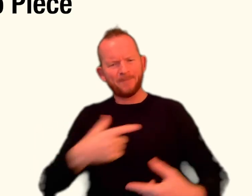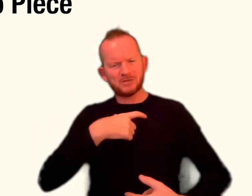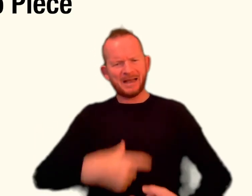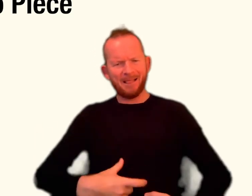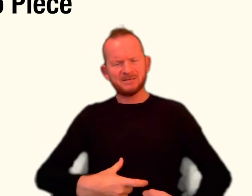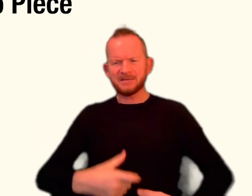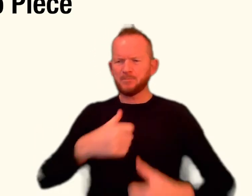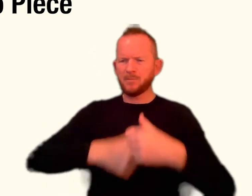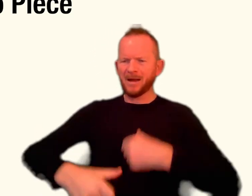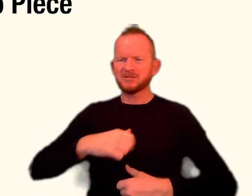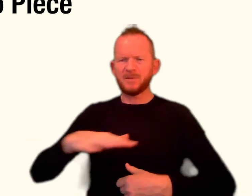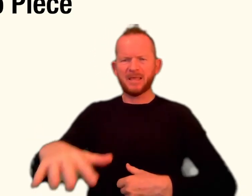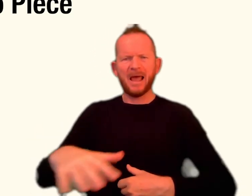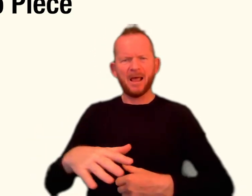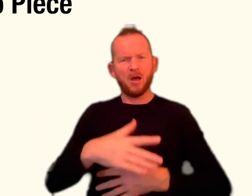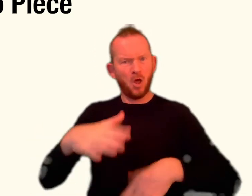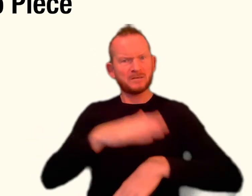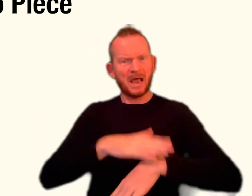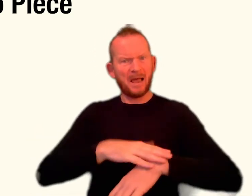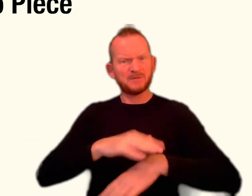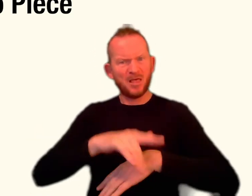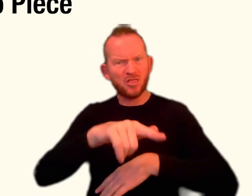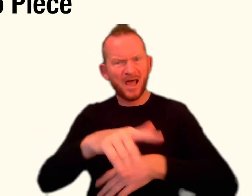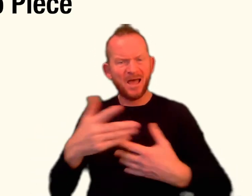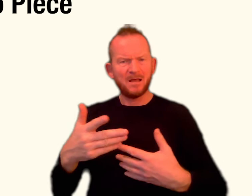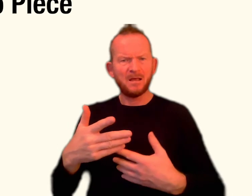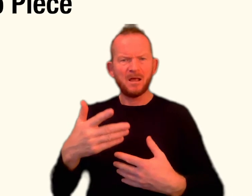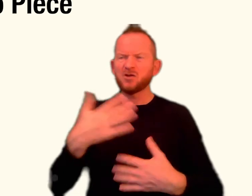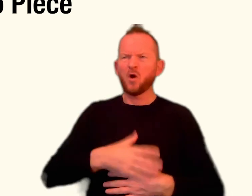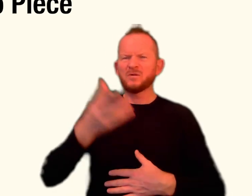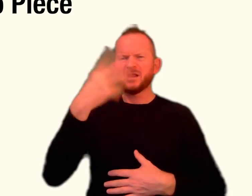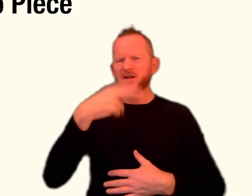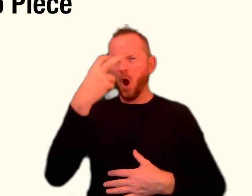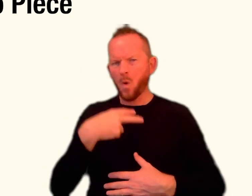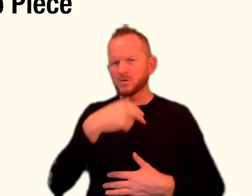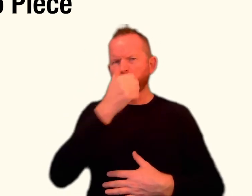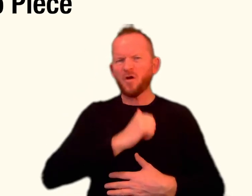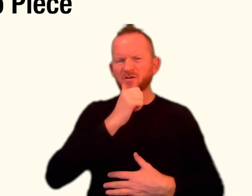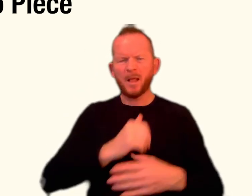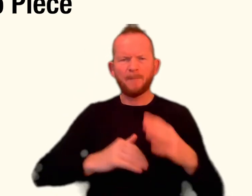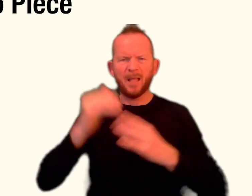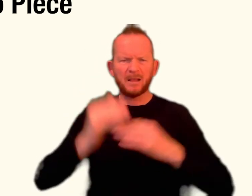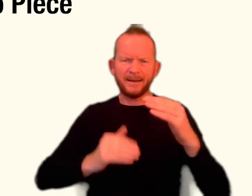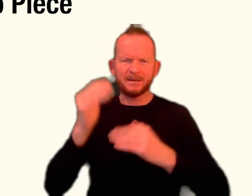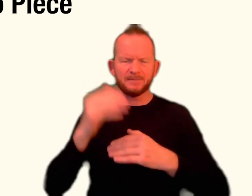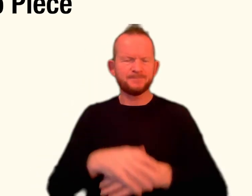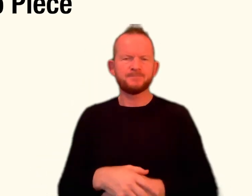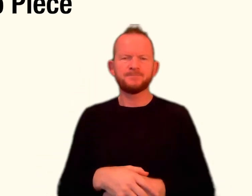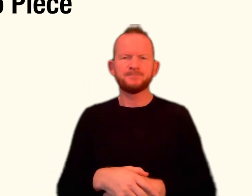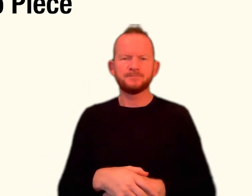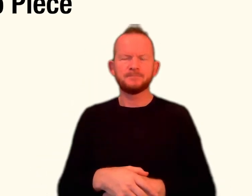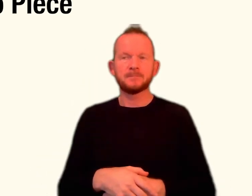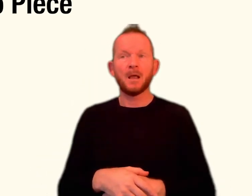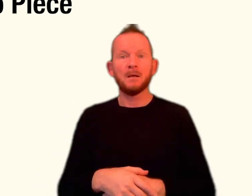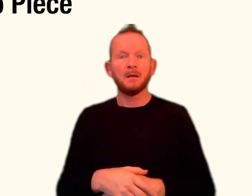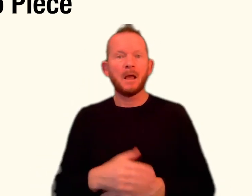time. No one wants to learn in an old, uncomfortable building. I don't believe that school